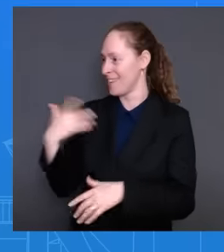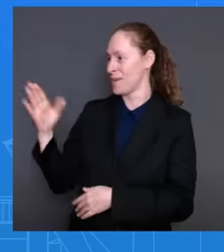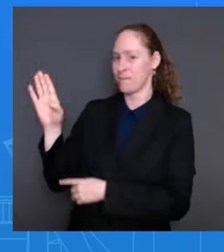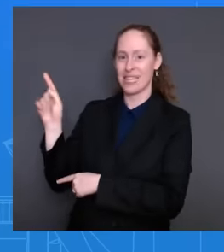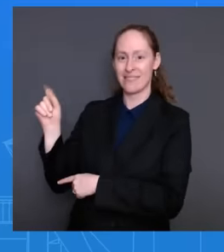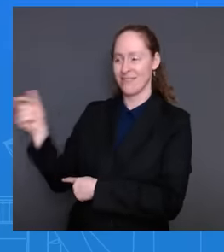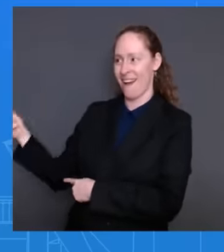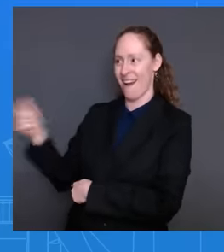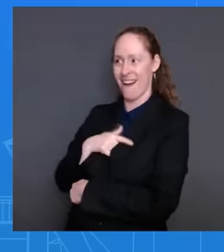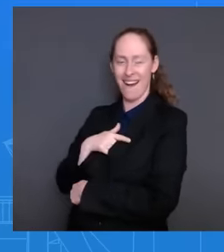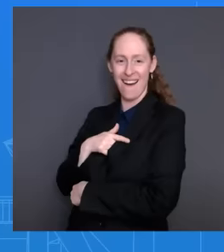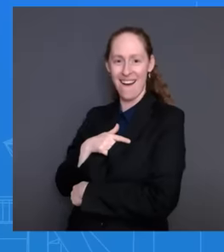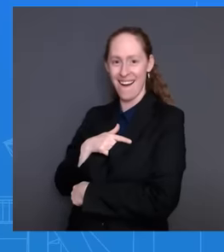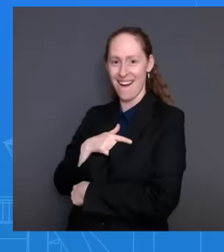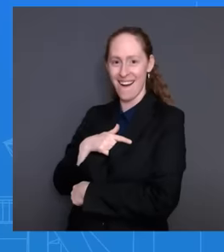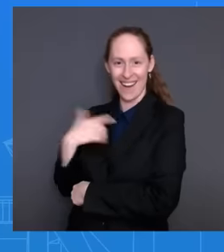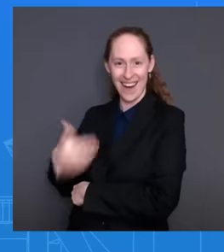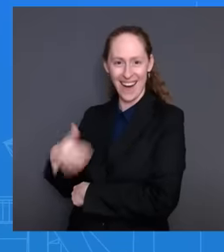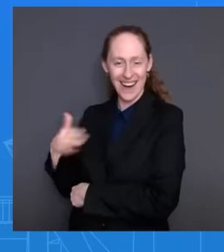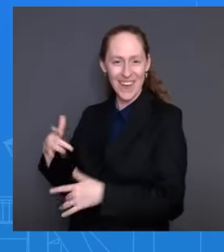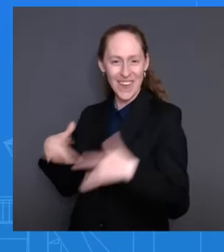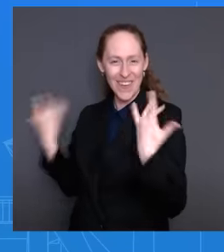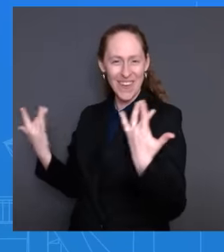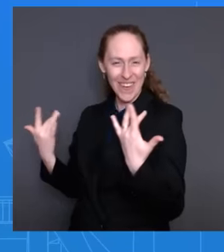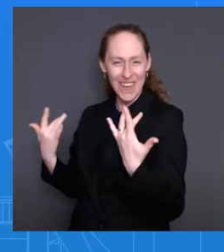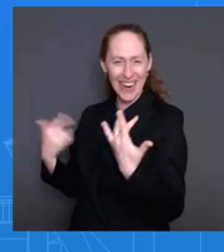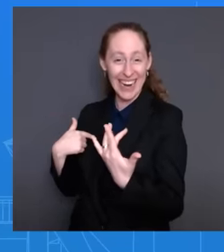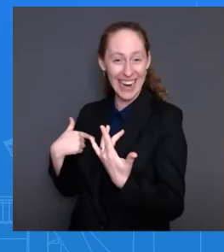I did not expect that when I woke up this morning.